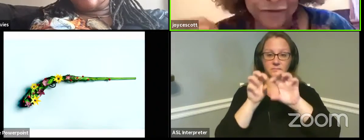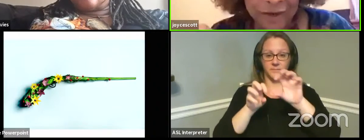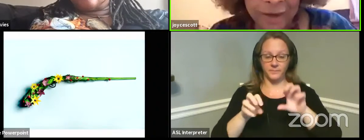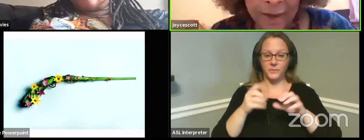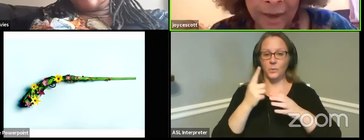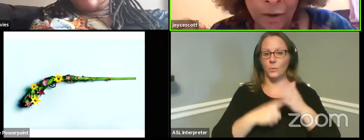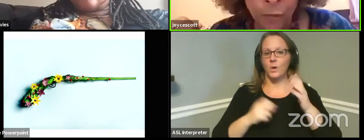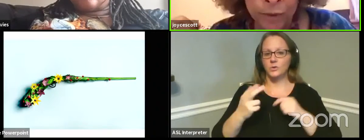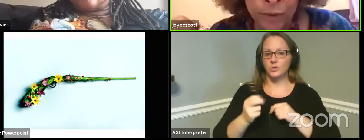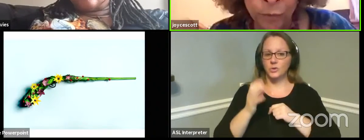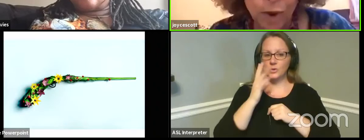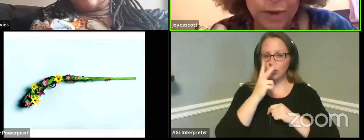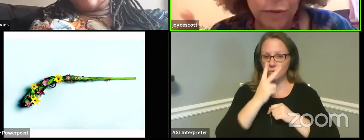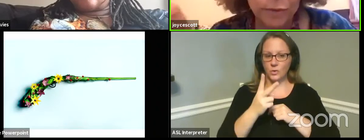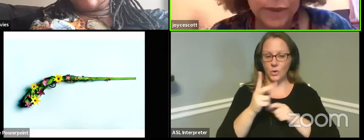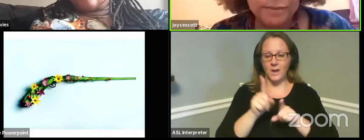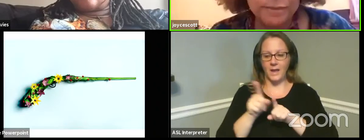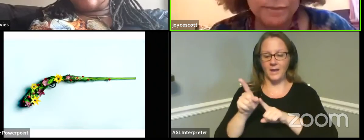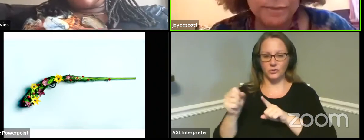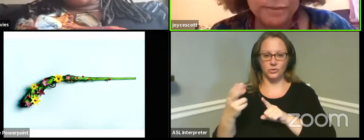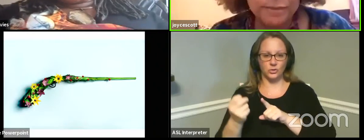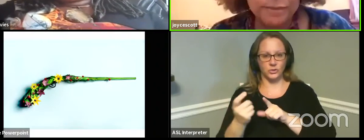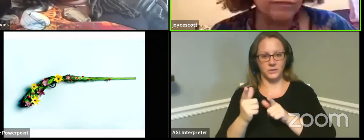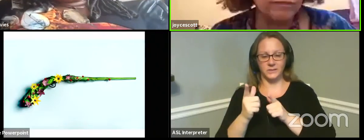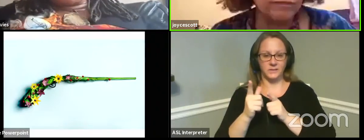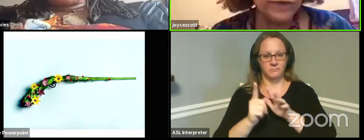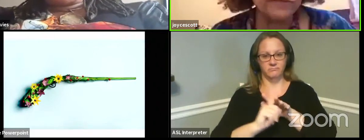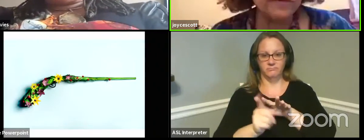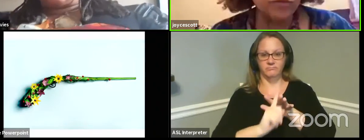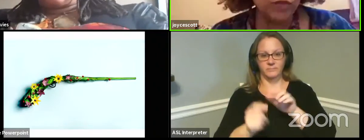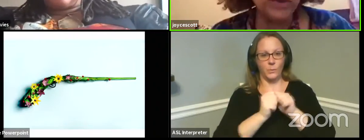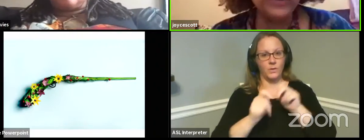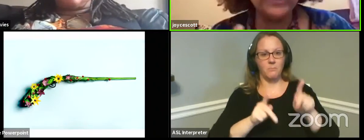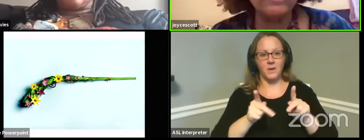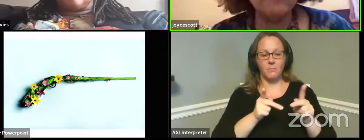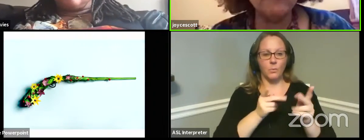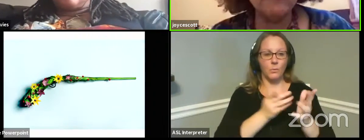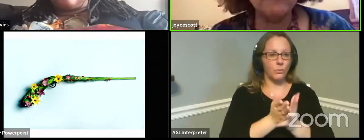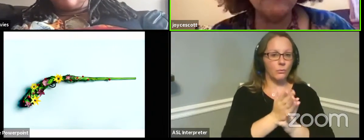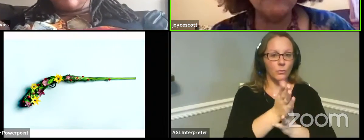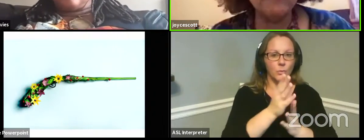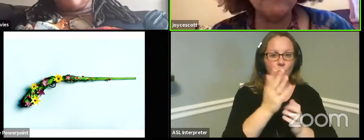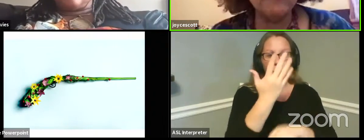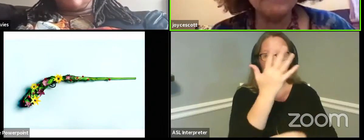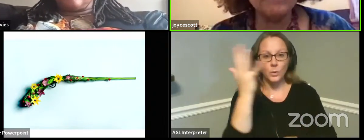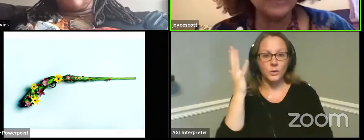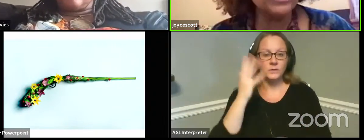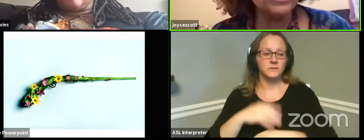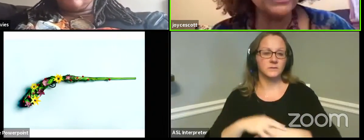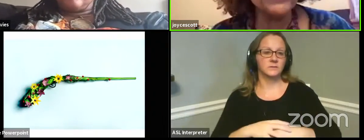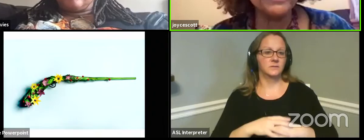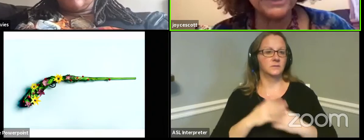she was running with people through the different woods and wilderness to get